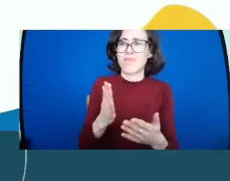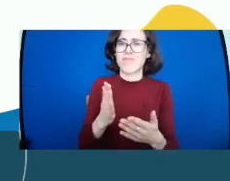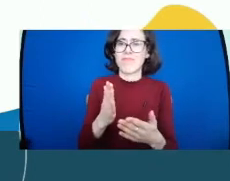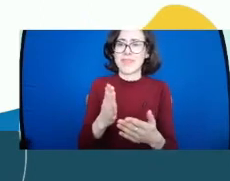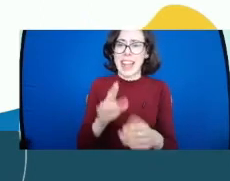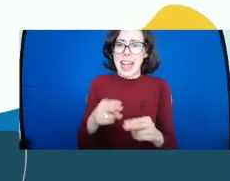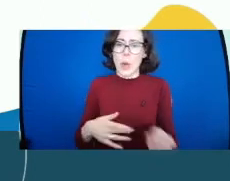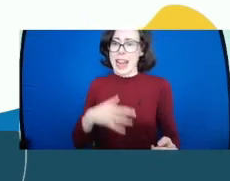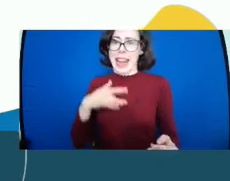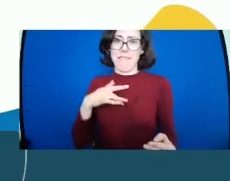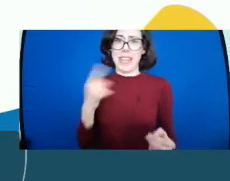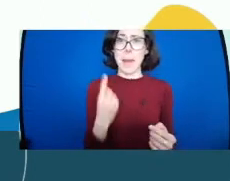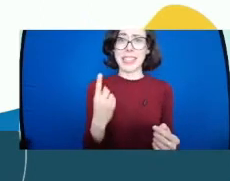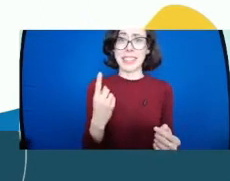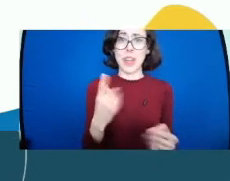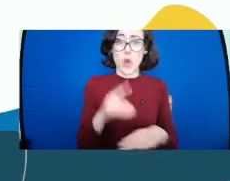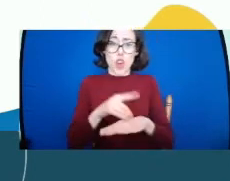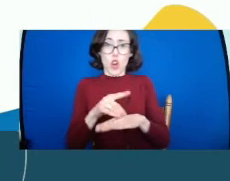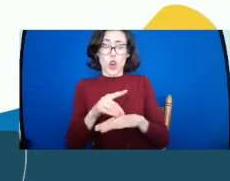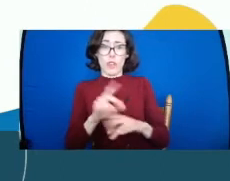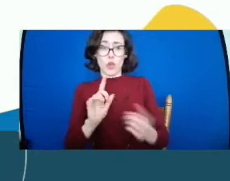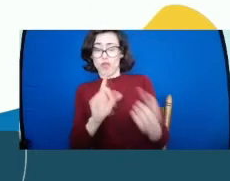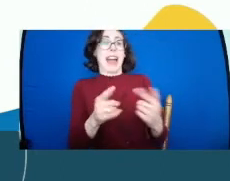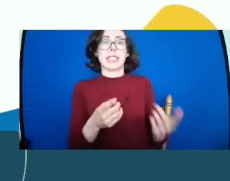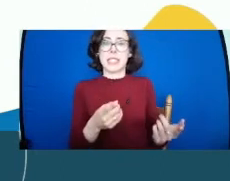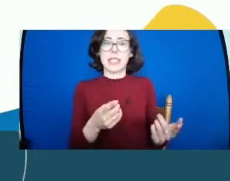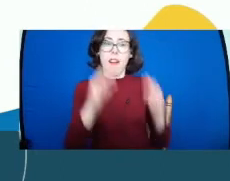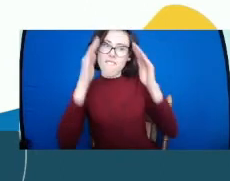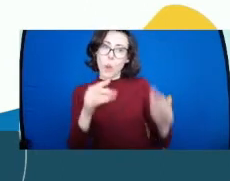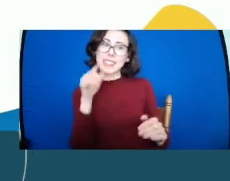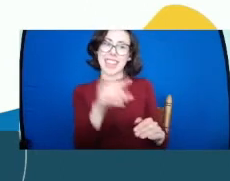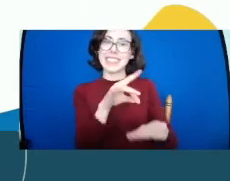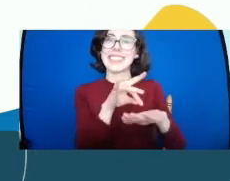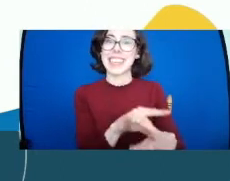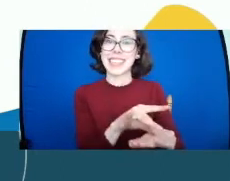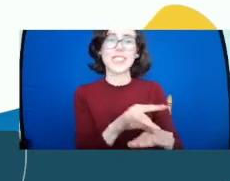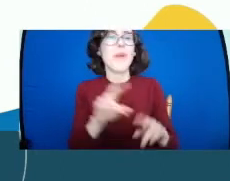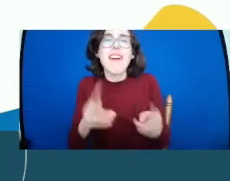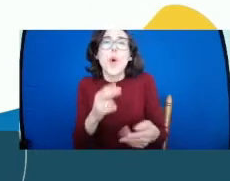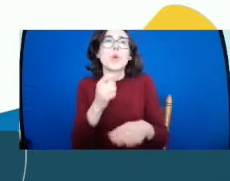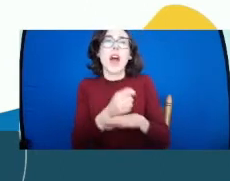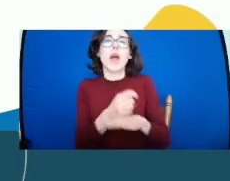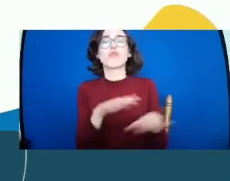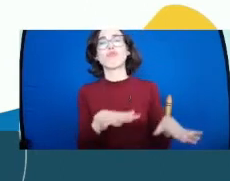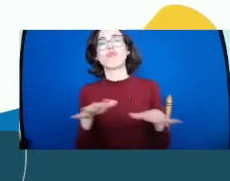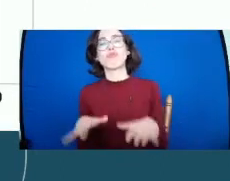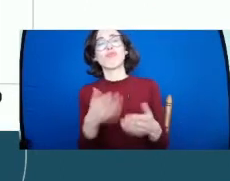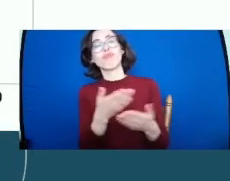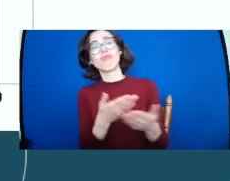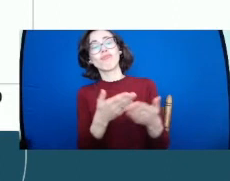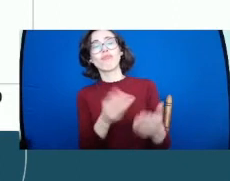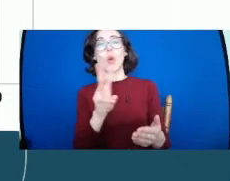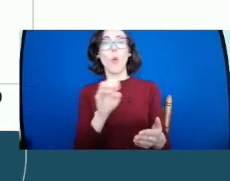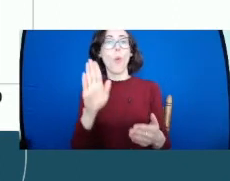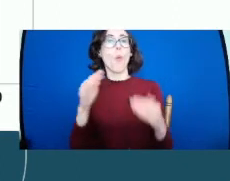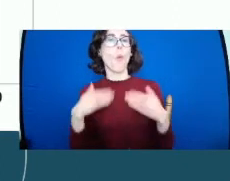The doctor and the healthcare professional really has to focus on those conditions. So there's little time to discuss wellness. And I think that's where we come in